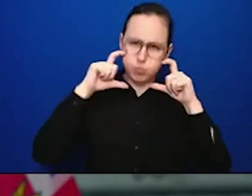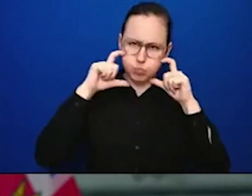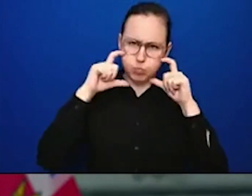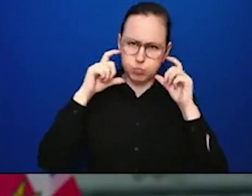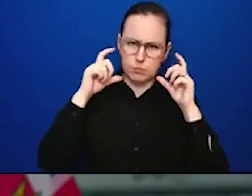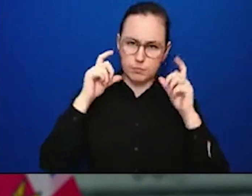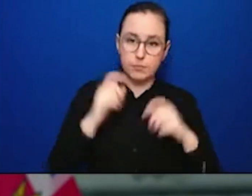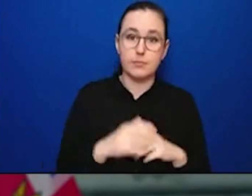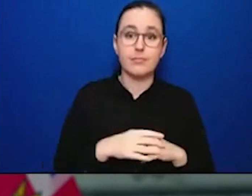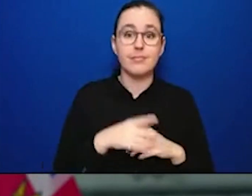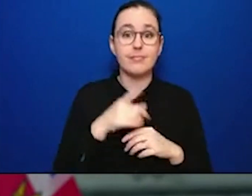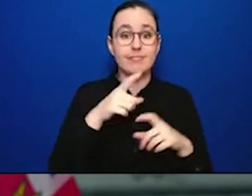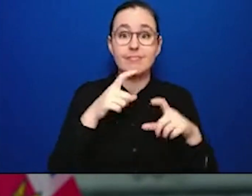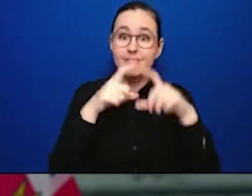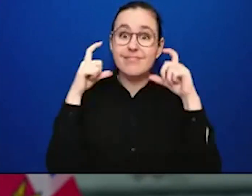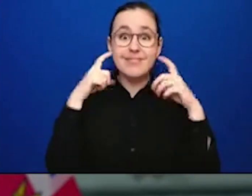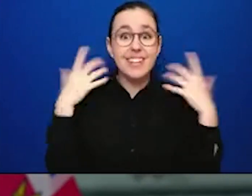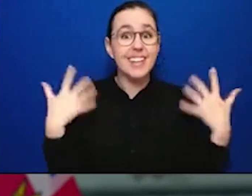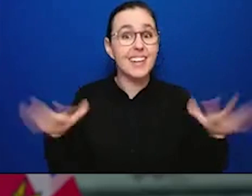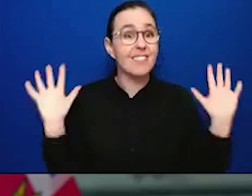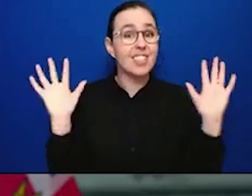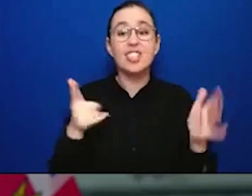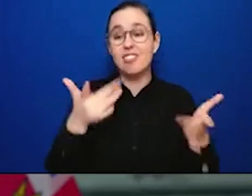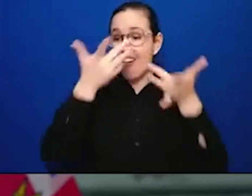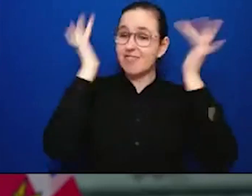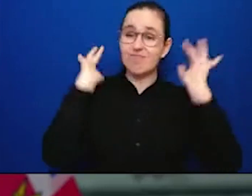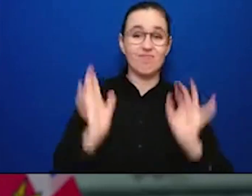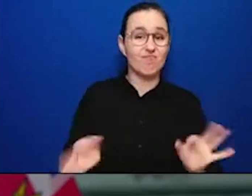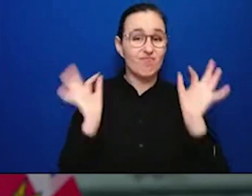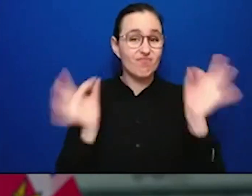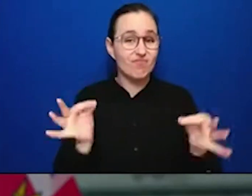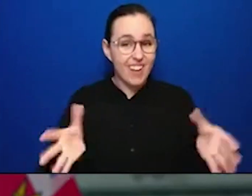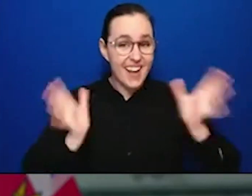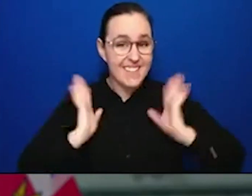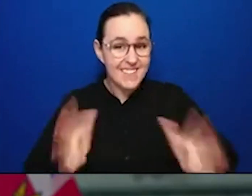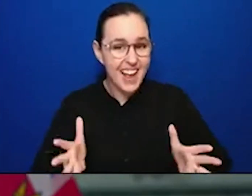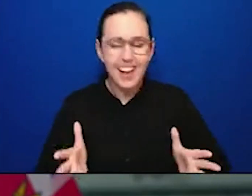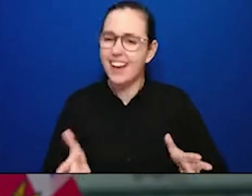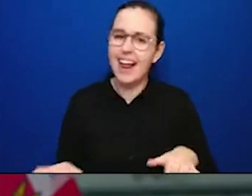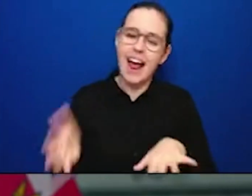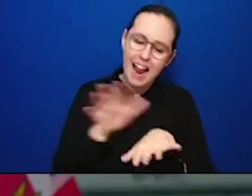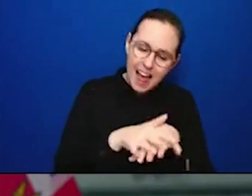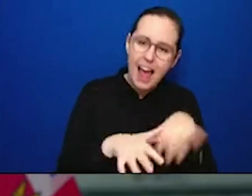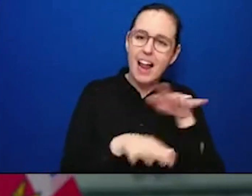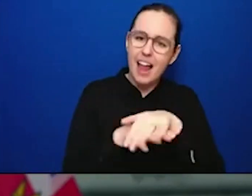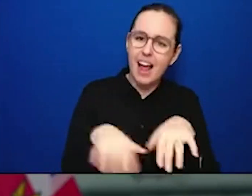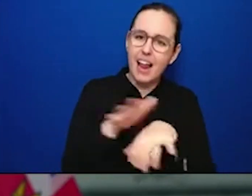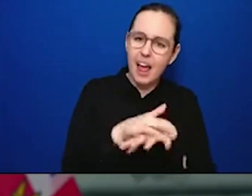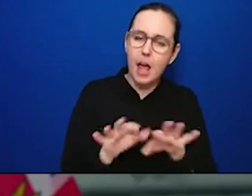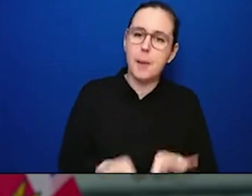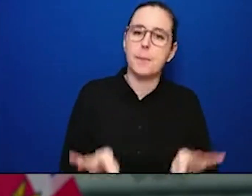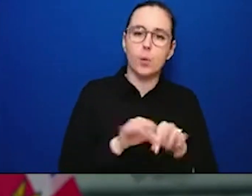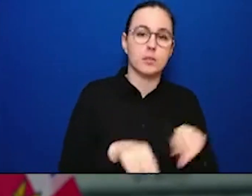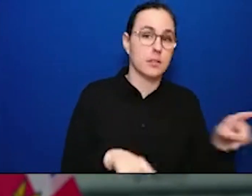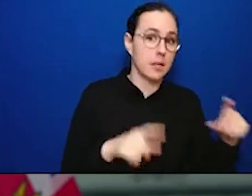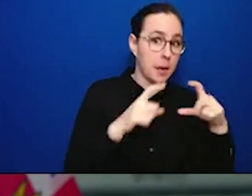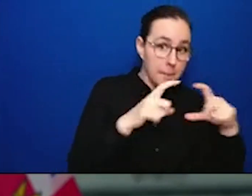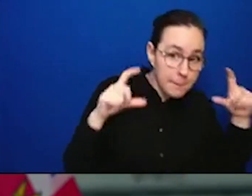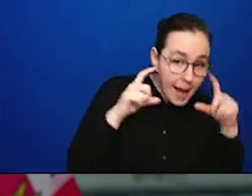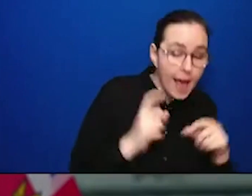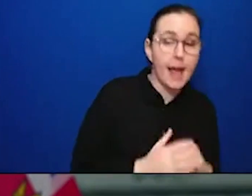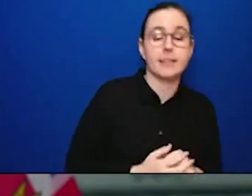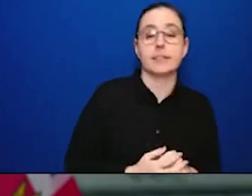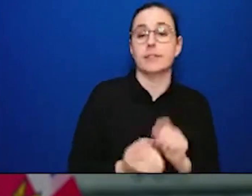these layers, including vaccination, including keeping your distance, including minimizing the time that you're in a crowded indoor